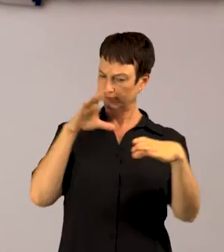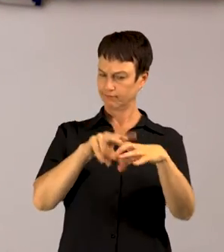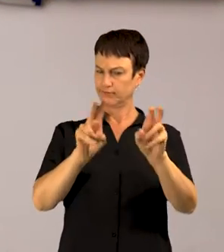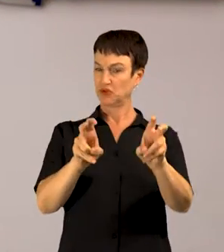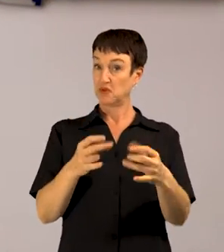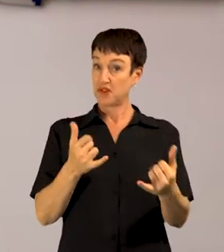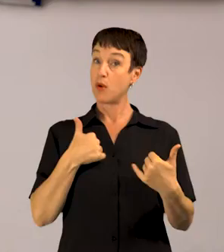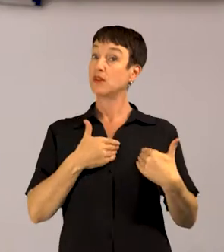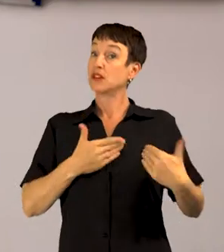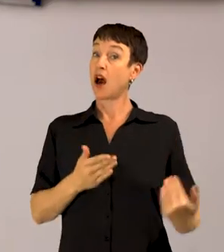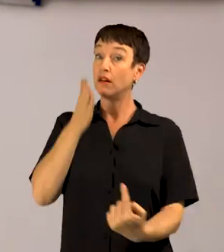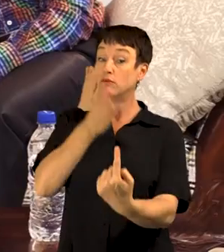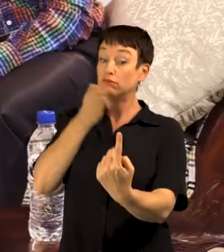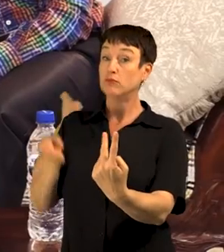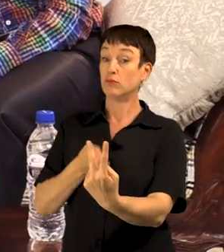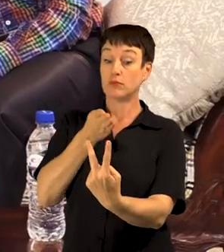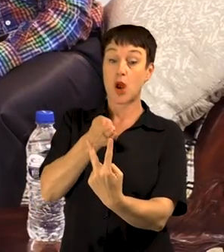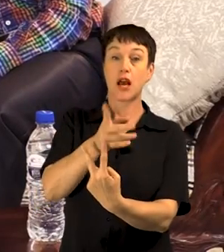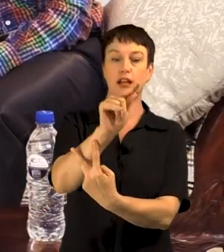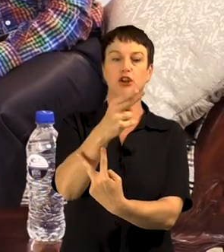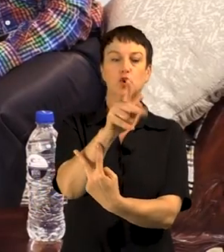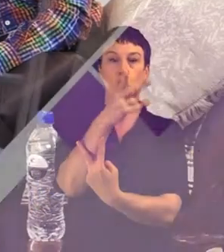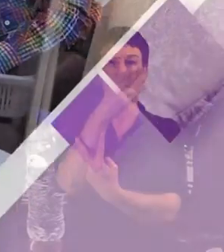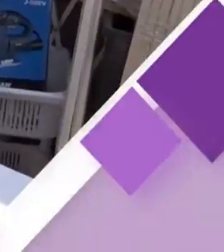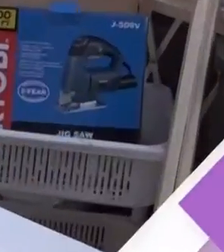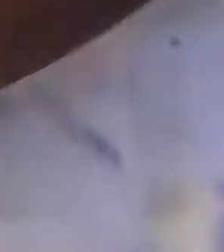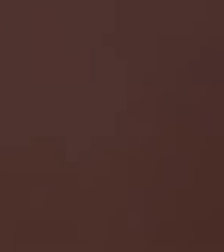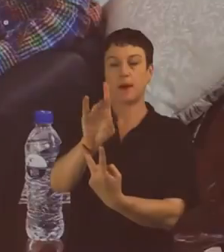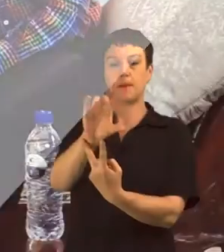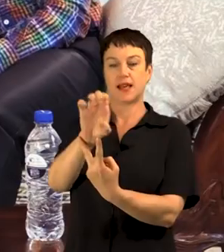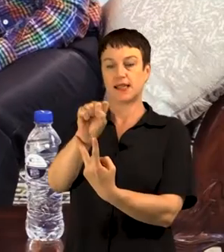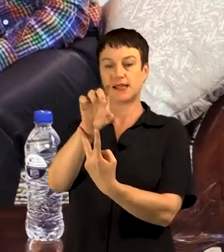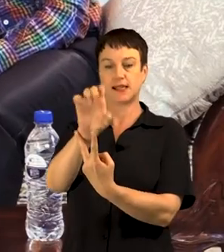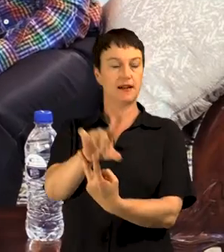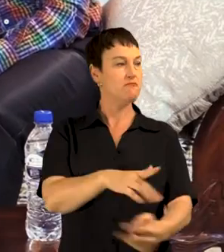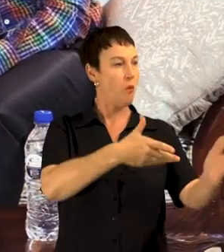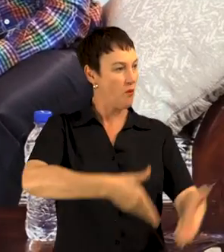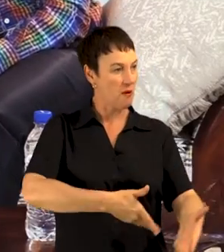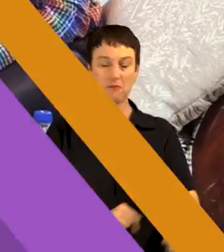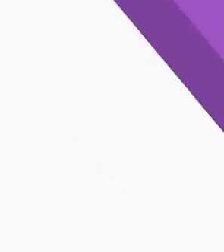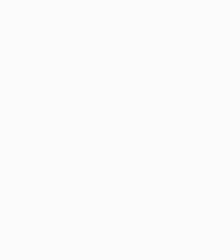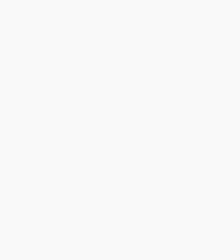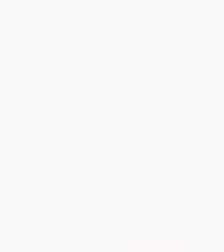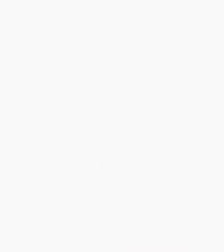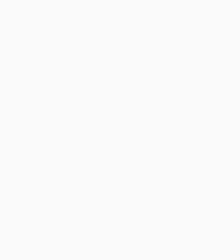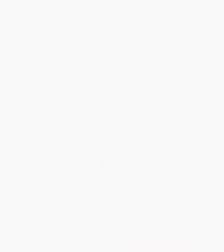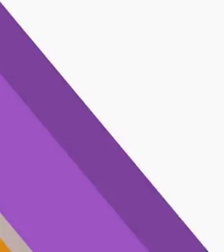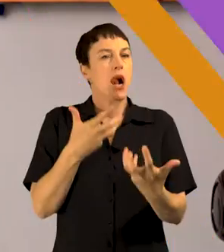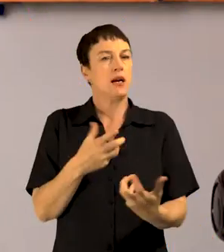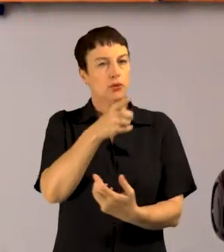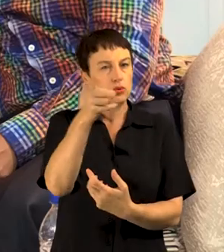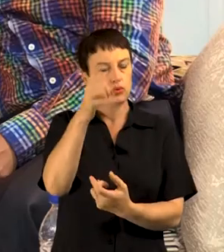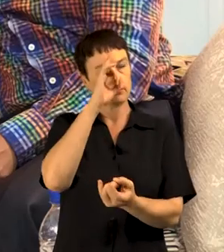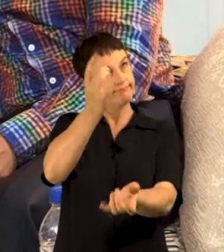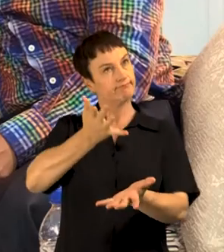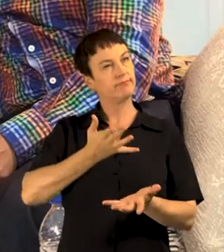startup. With me in the studio today is Tuli Mashaba and Blessed. Thank you, CMAA. Thank you. It's a pleasure to be here. Give us a bit